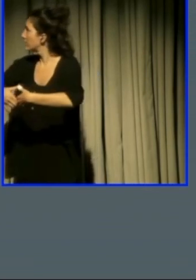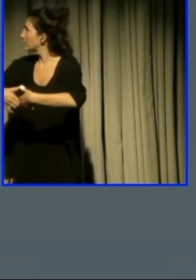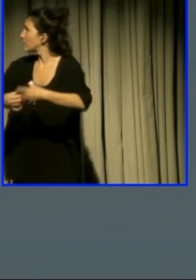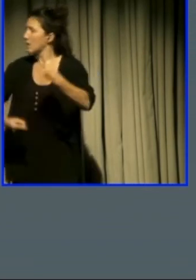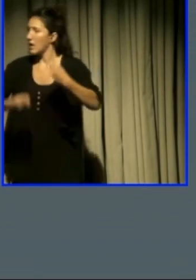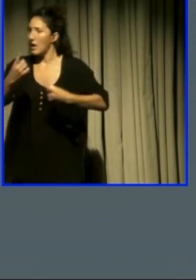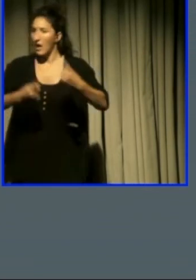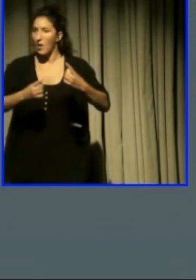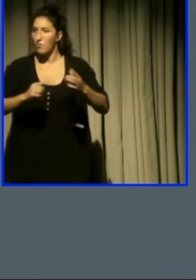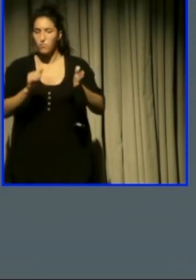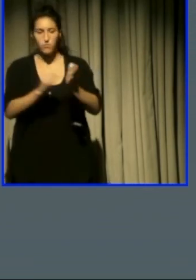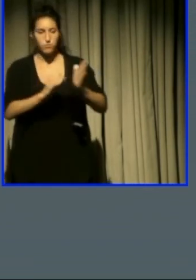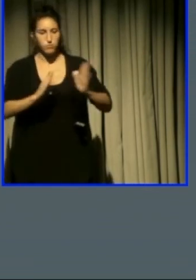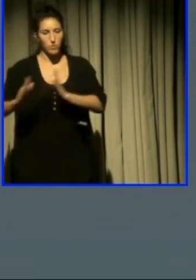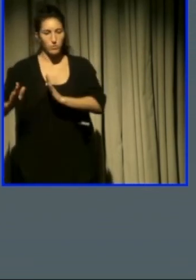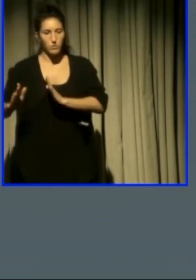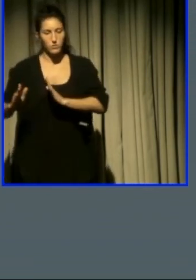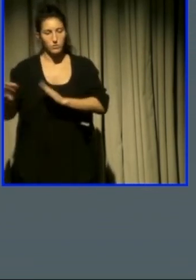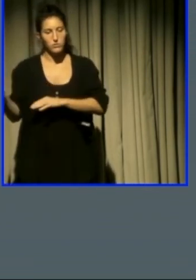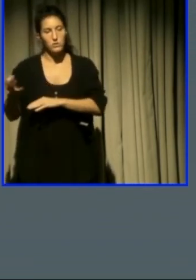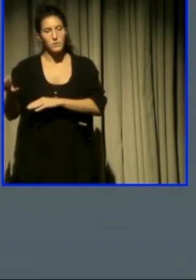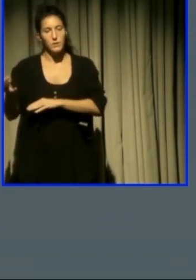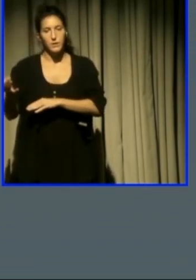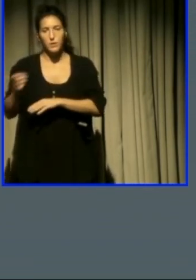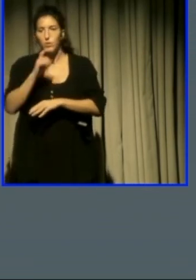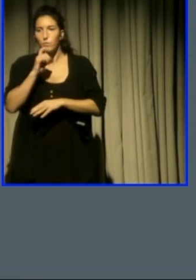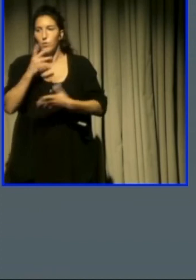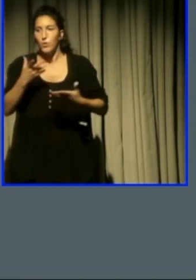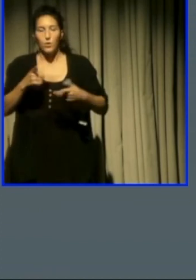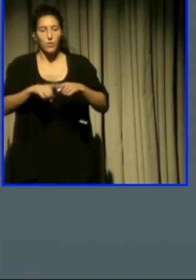and track the physical version of it. And they've currently